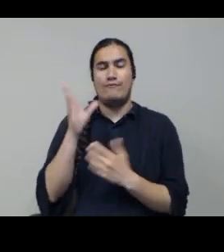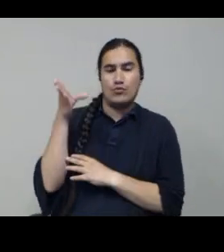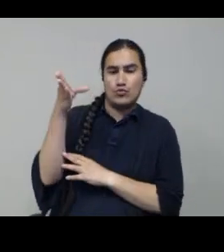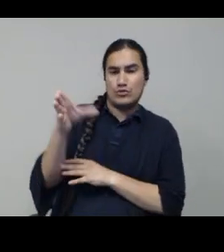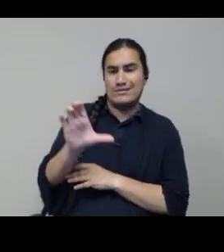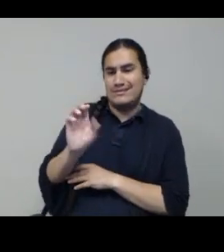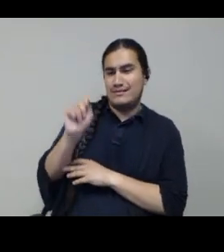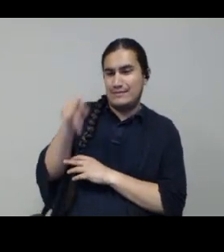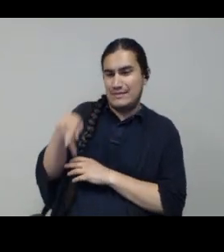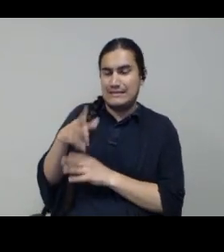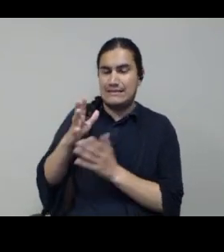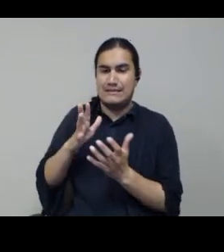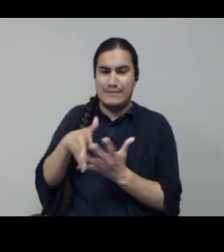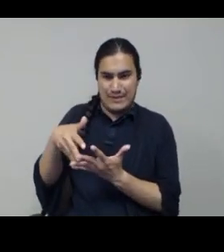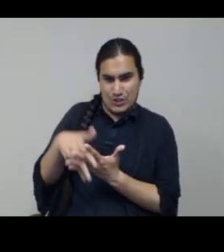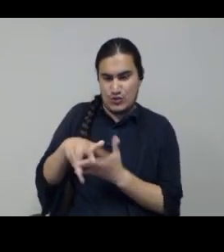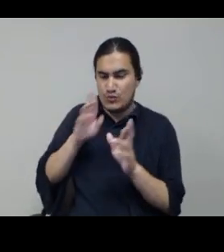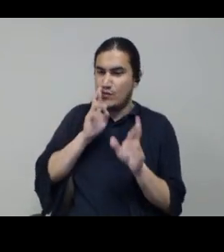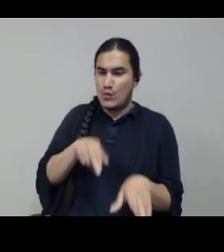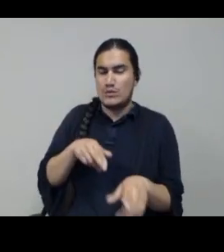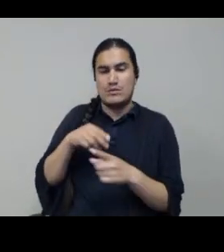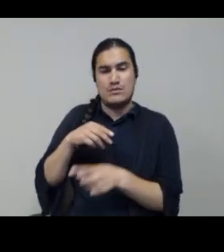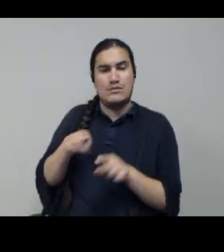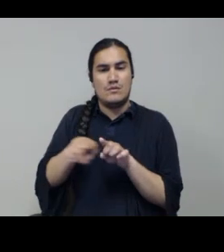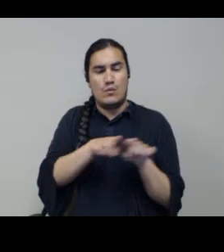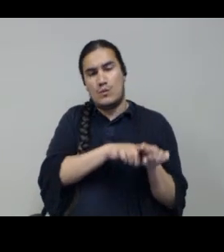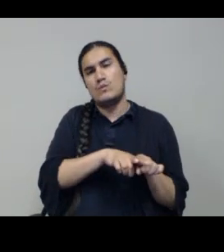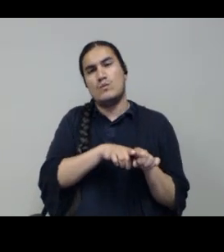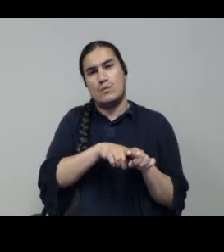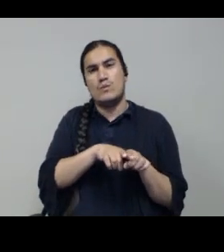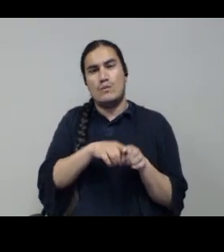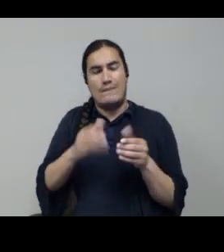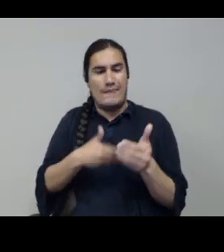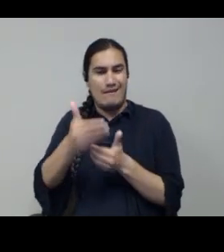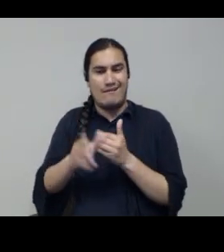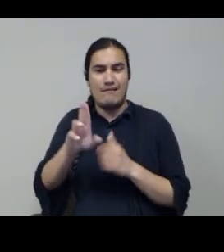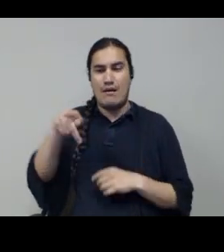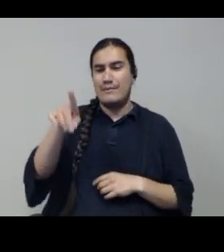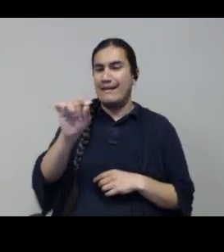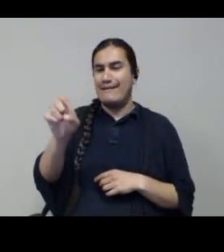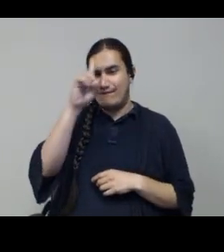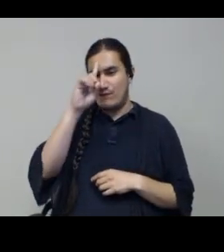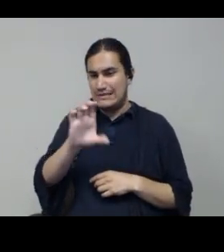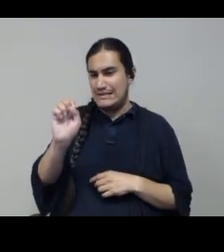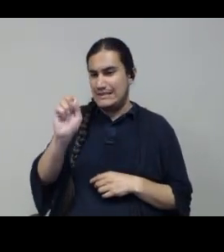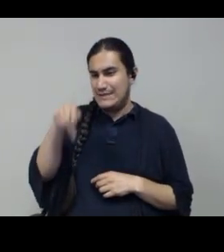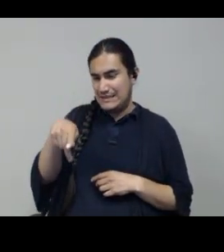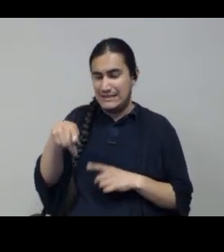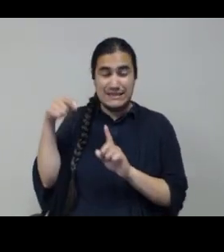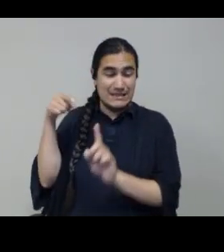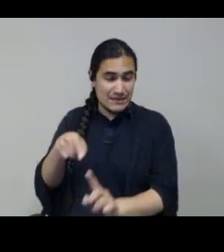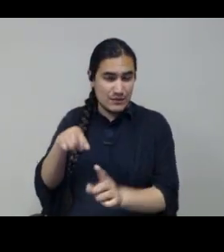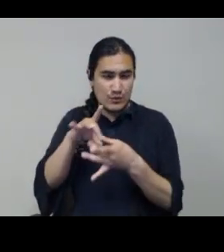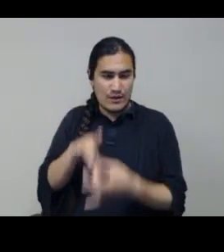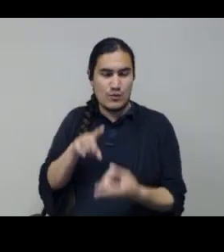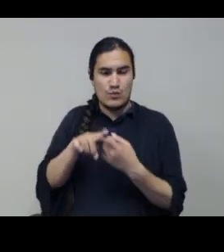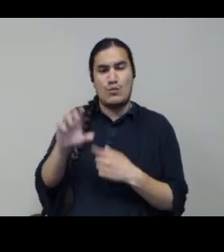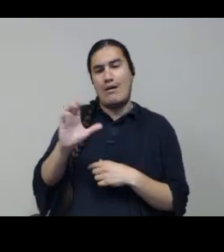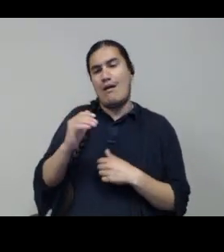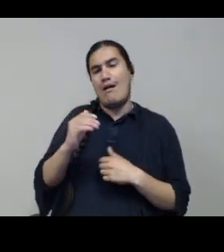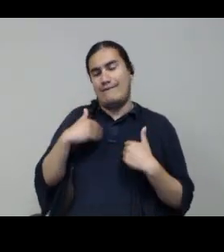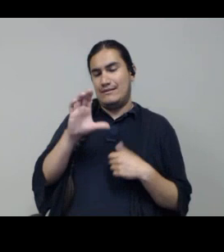CTP implementation reports, as well as the next update to the CTP, particularly in regards to having the